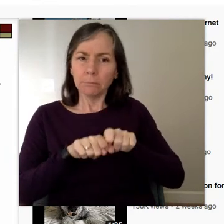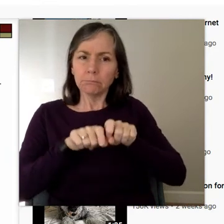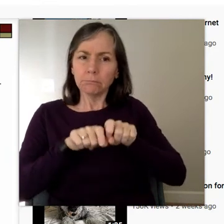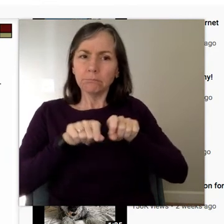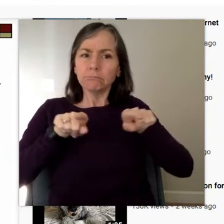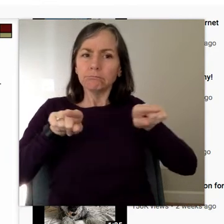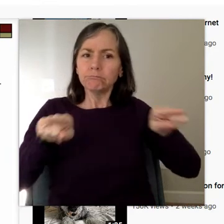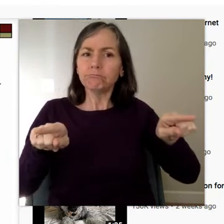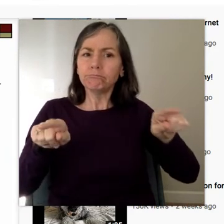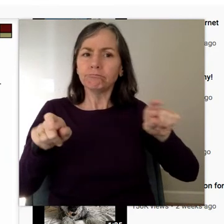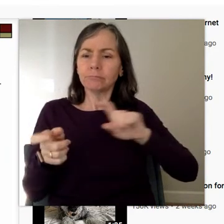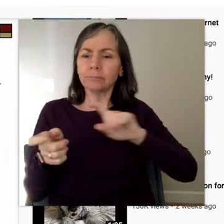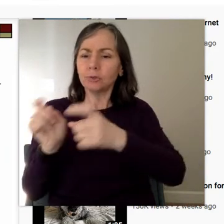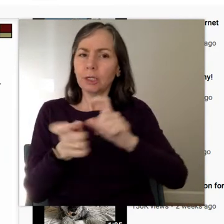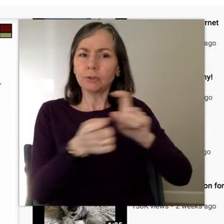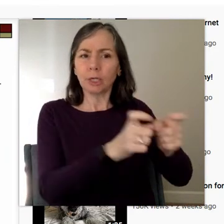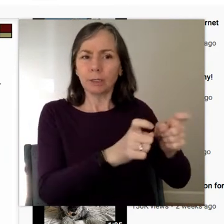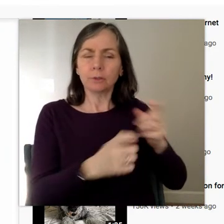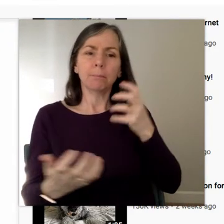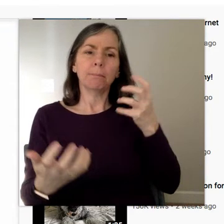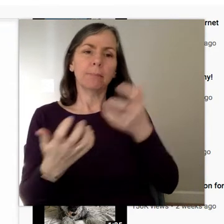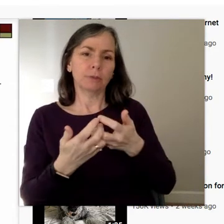geography part. Where do they live?